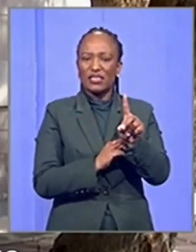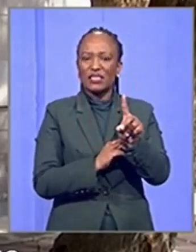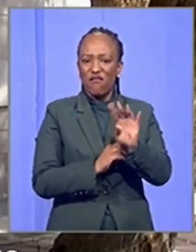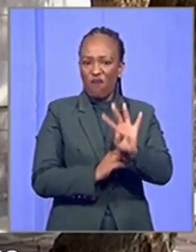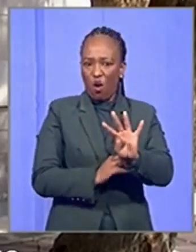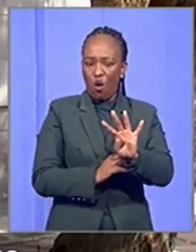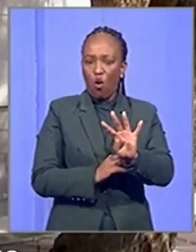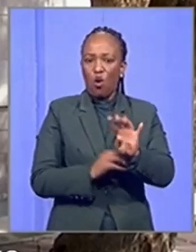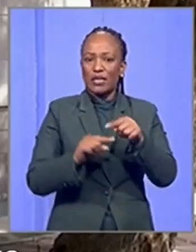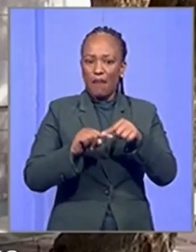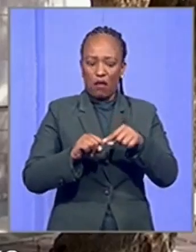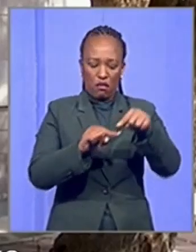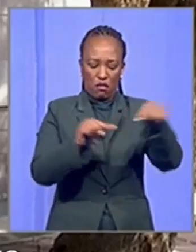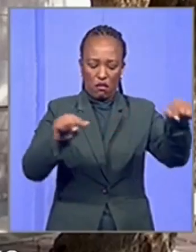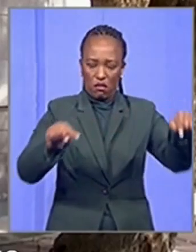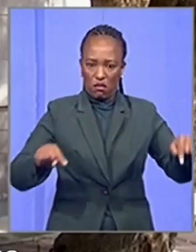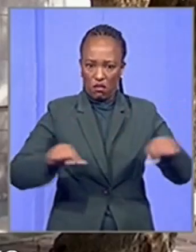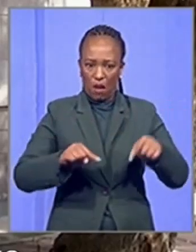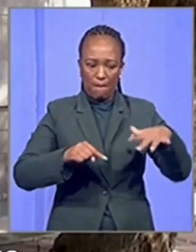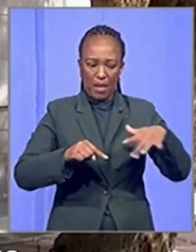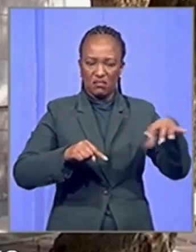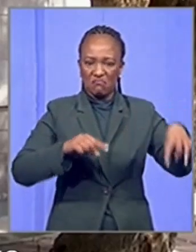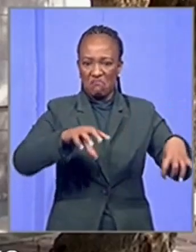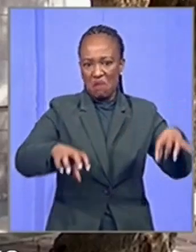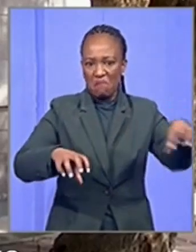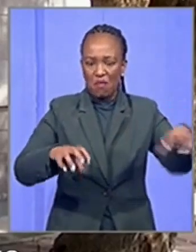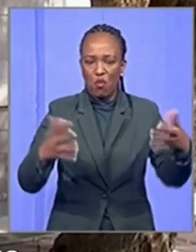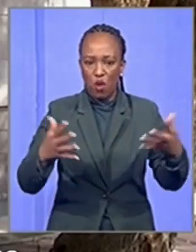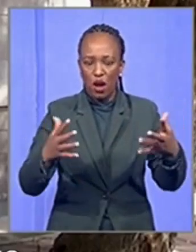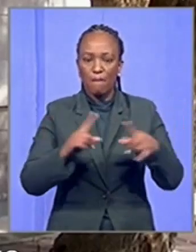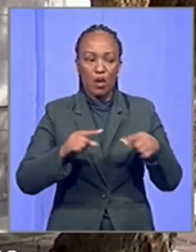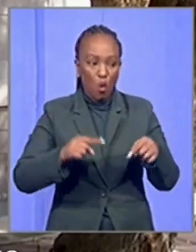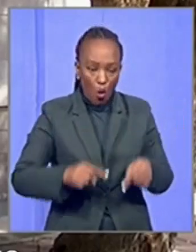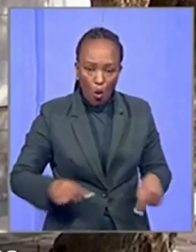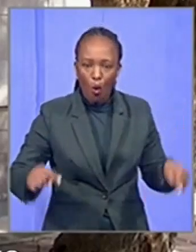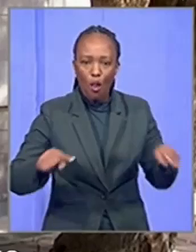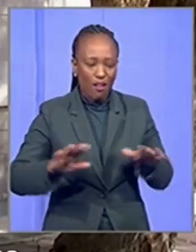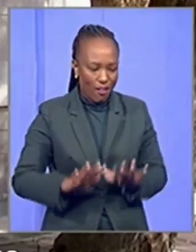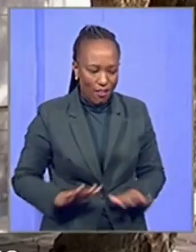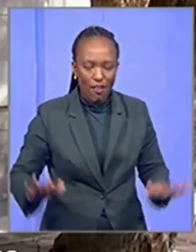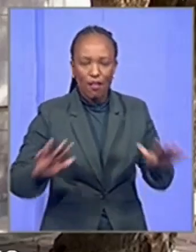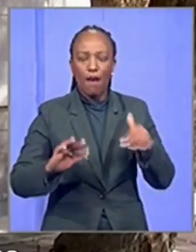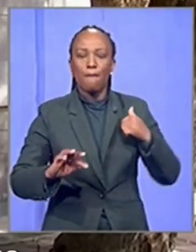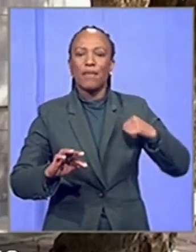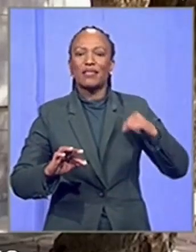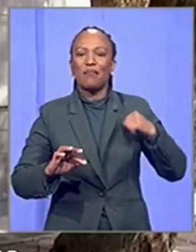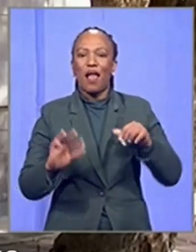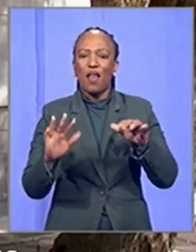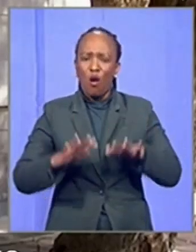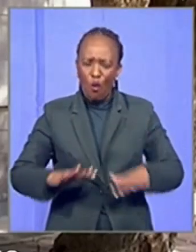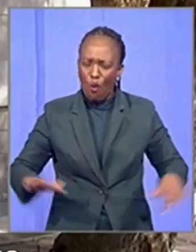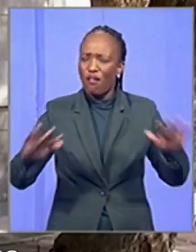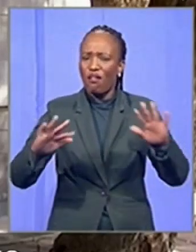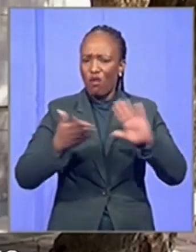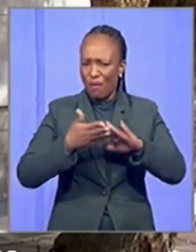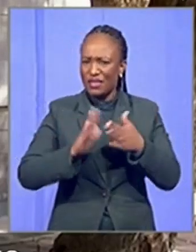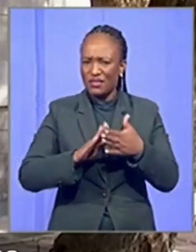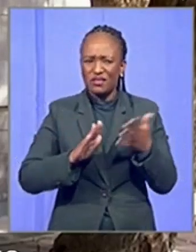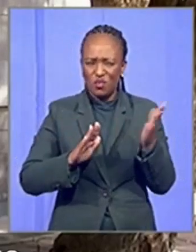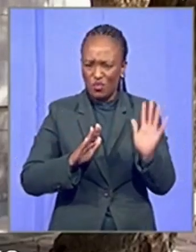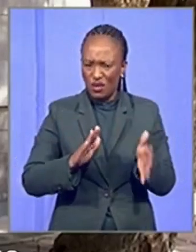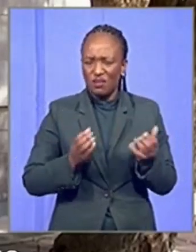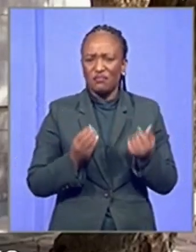Melodini mara ka lebaka la hore re masepala o le mo masepala wa matjhabeng o serva batho ka ba ai kaofela ba matjhabeng